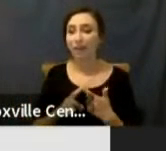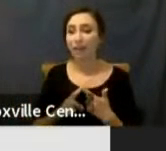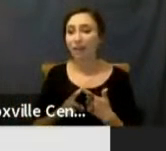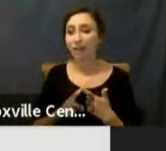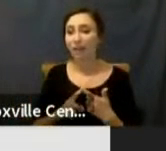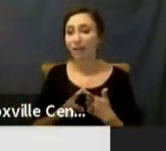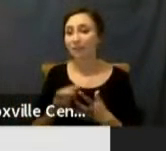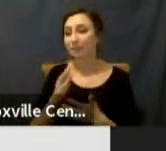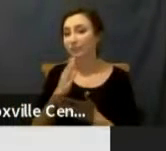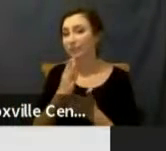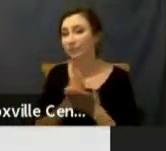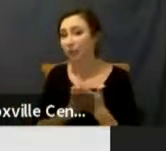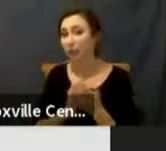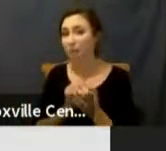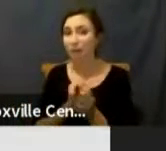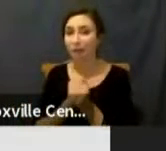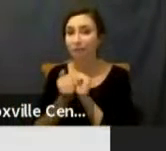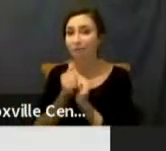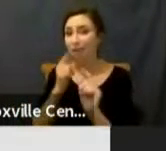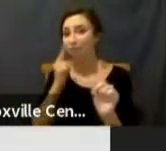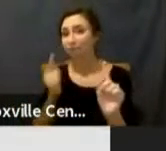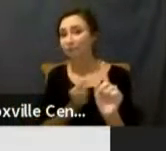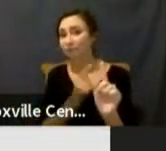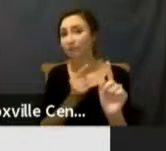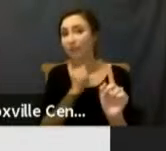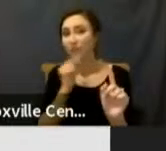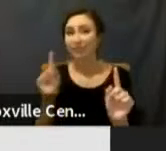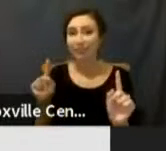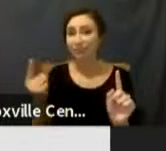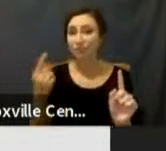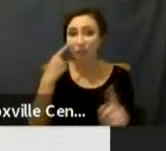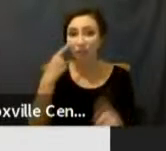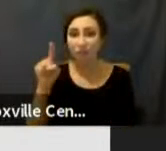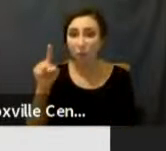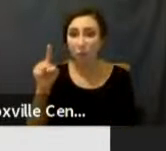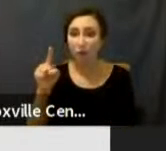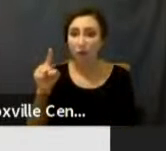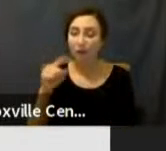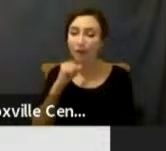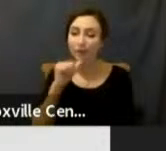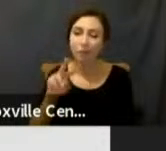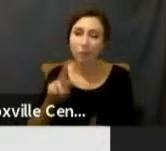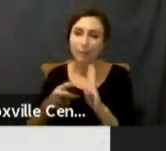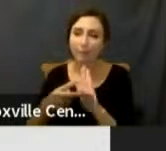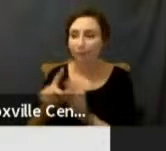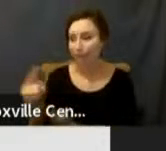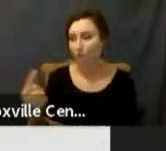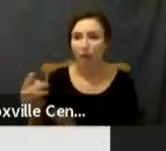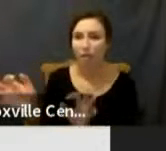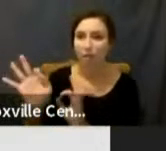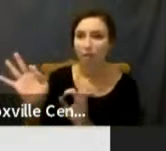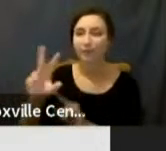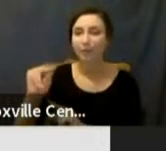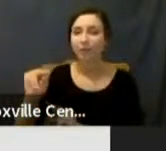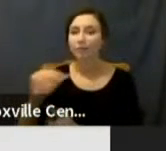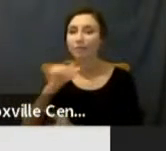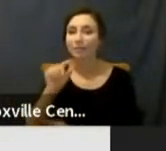Some athletic endeavors are not just for, and I don't mean just it doesn't matter, but not just